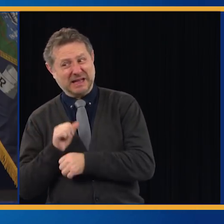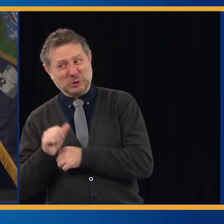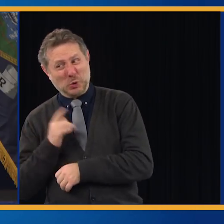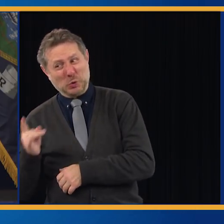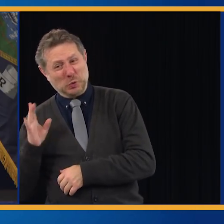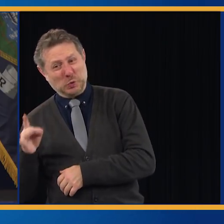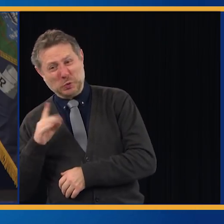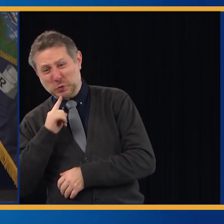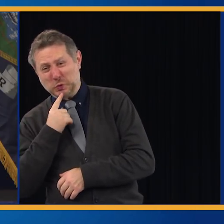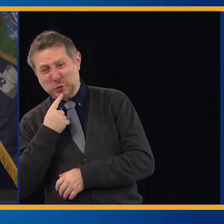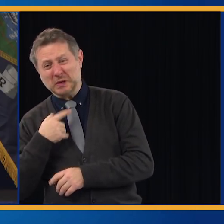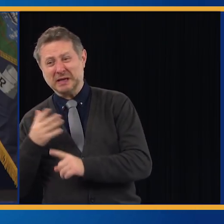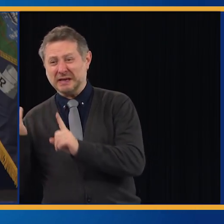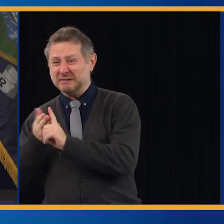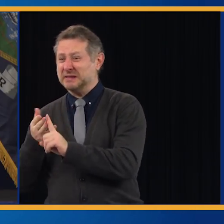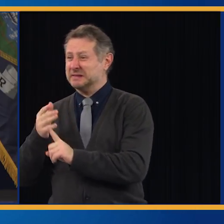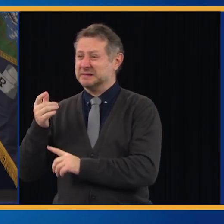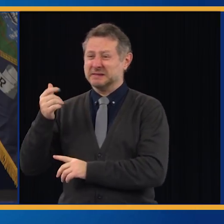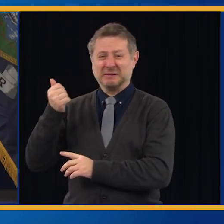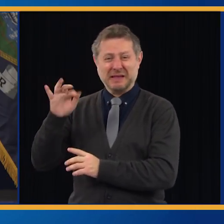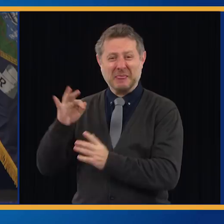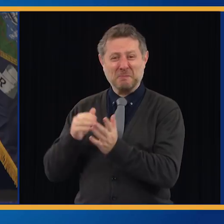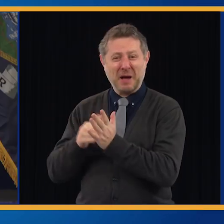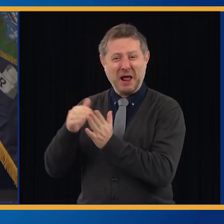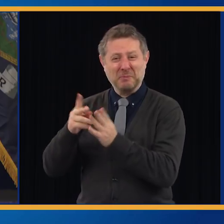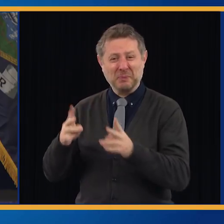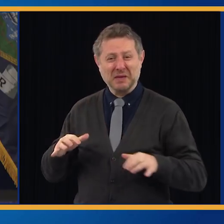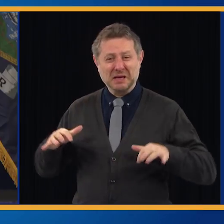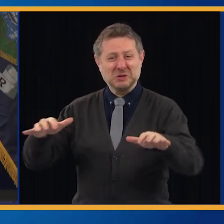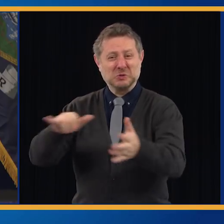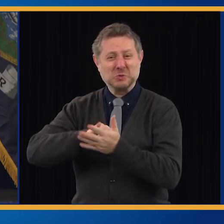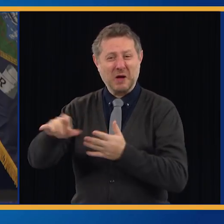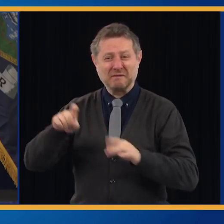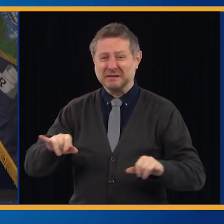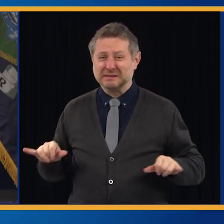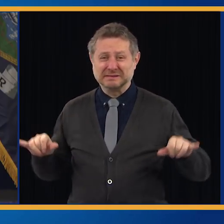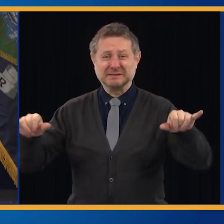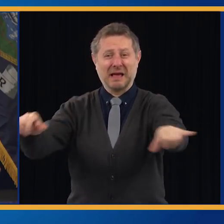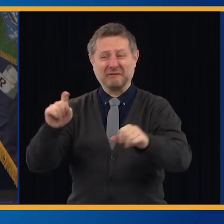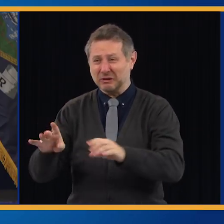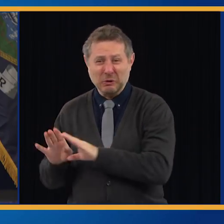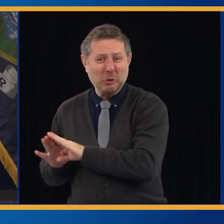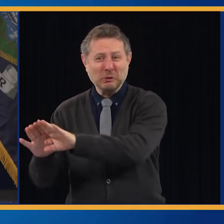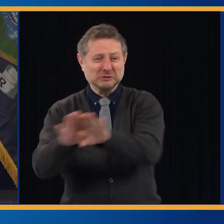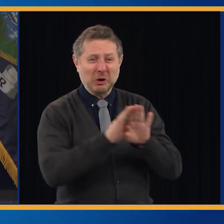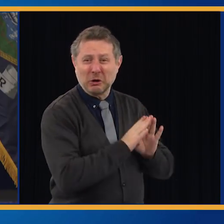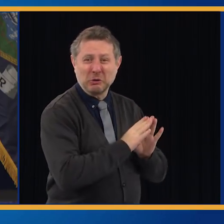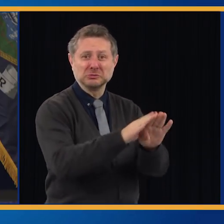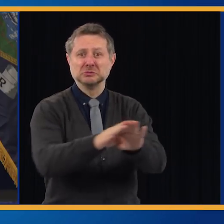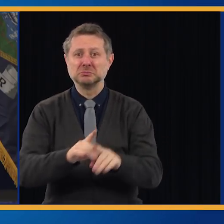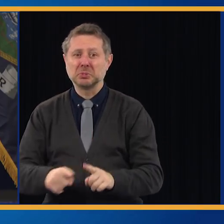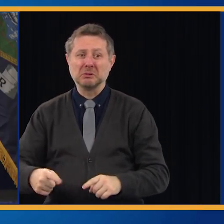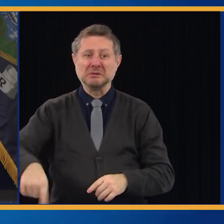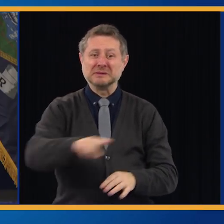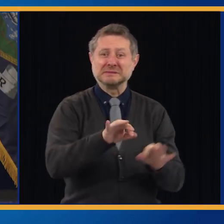convince 19 million people to stay home and close schools and close businesses, and the essential workers still showed